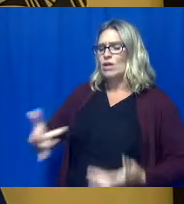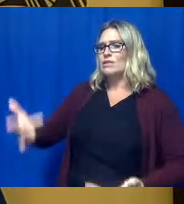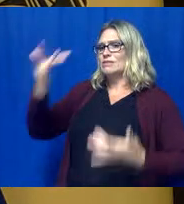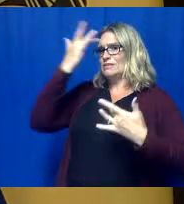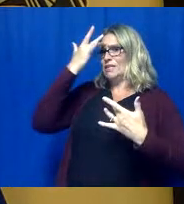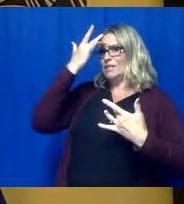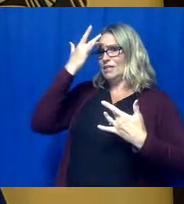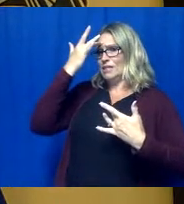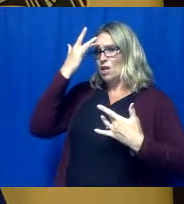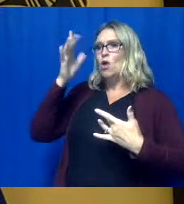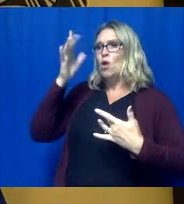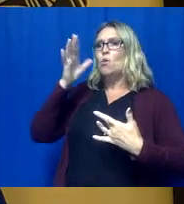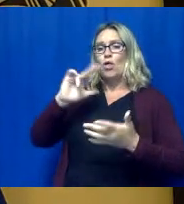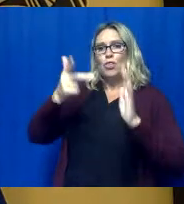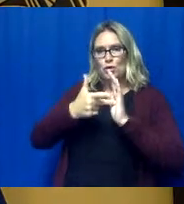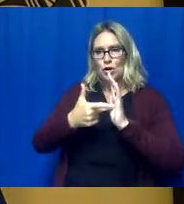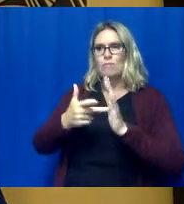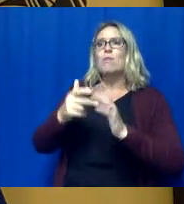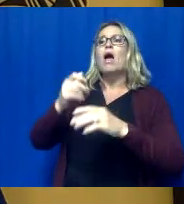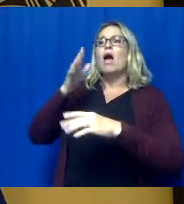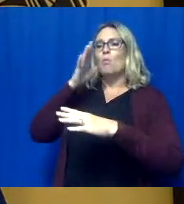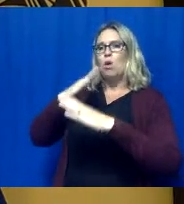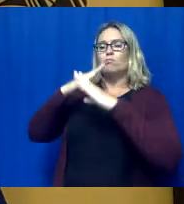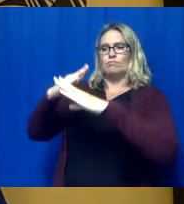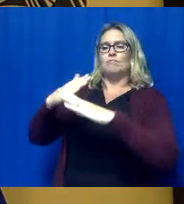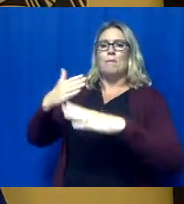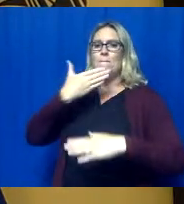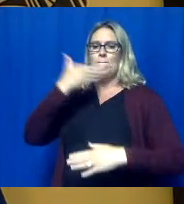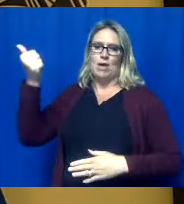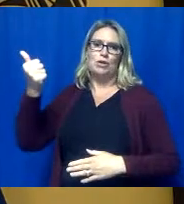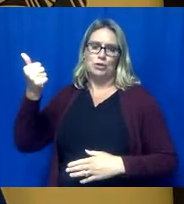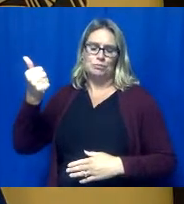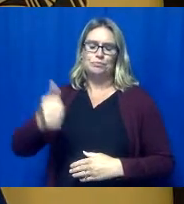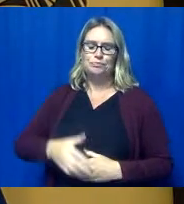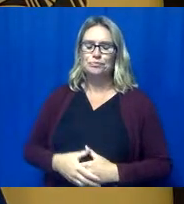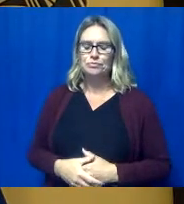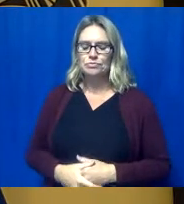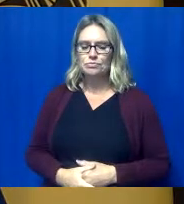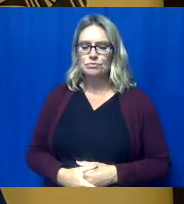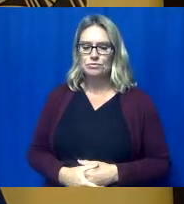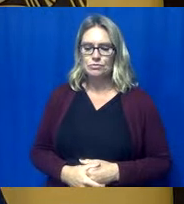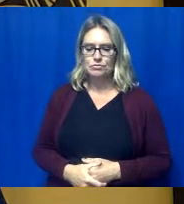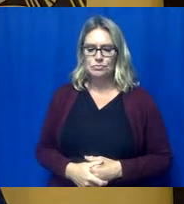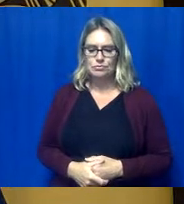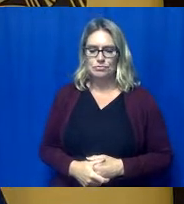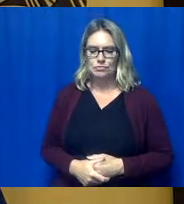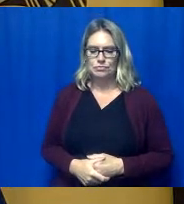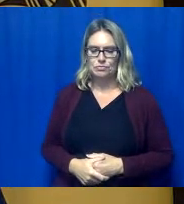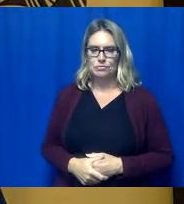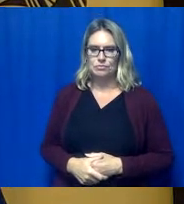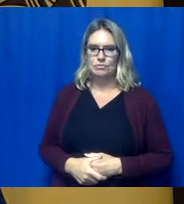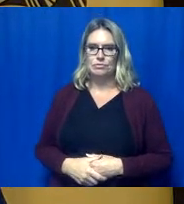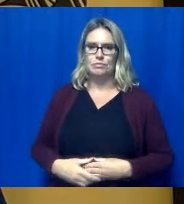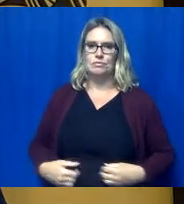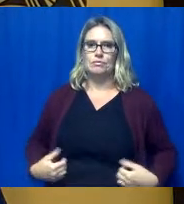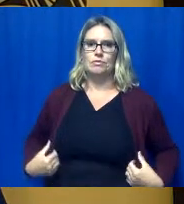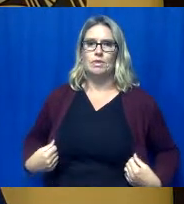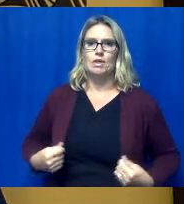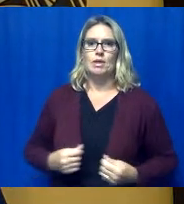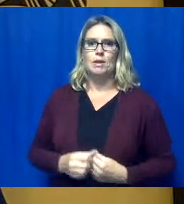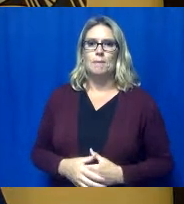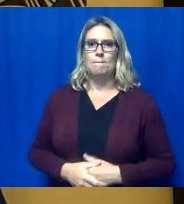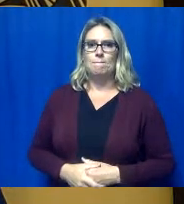against the virus. Nous avons annoncé plus tôt. We announced earlier this week that people who